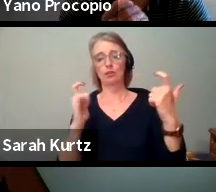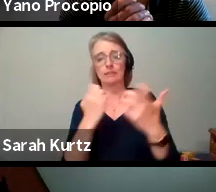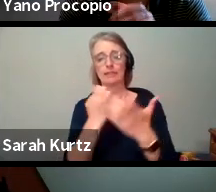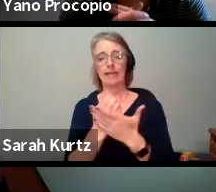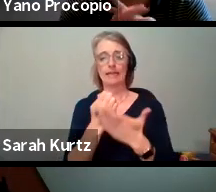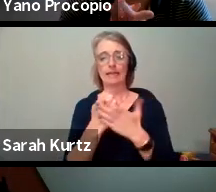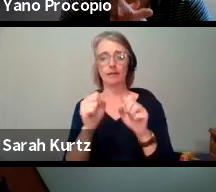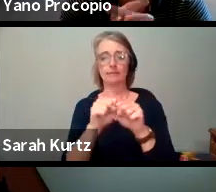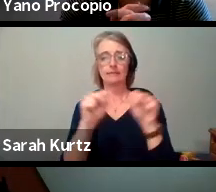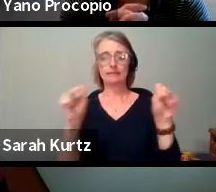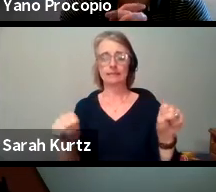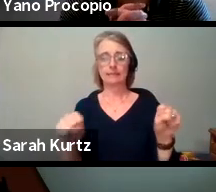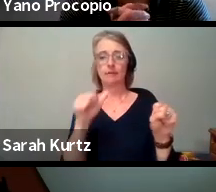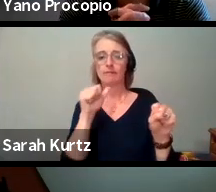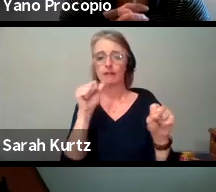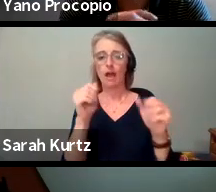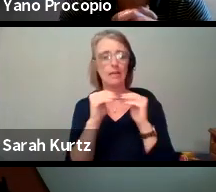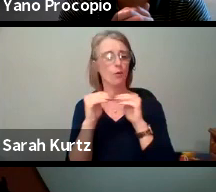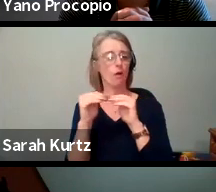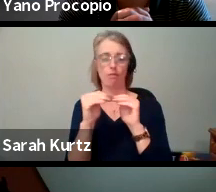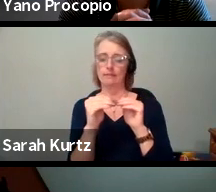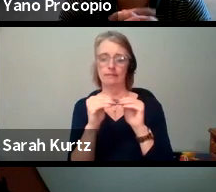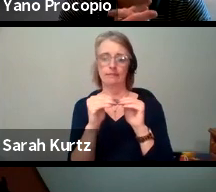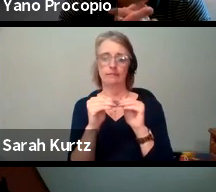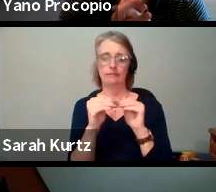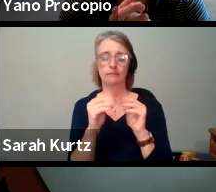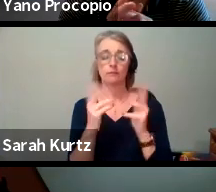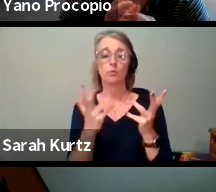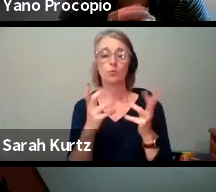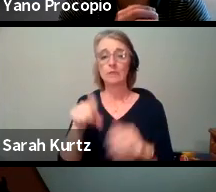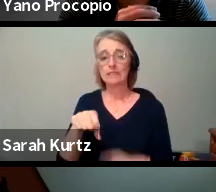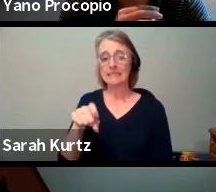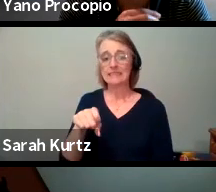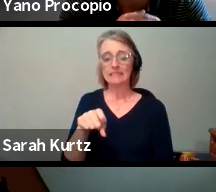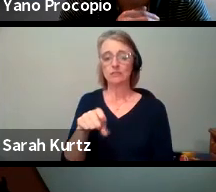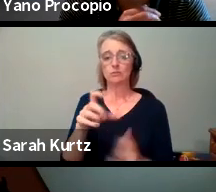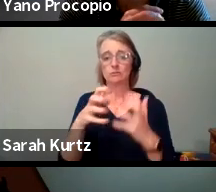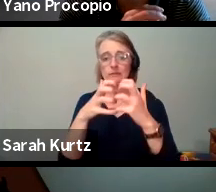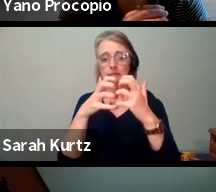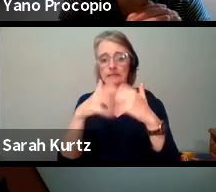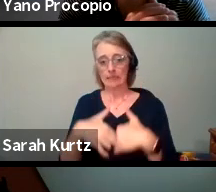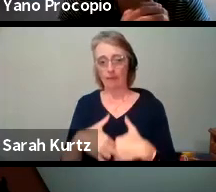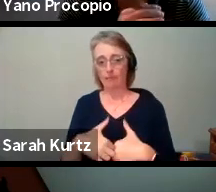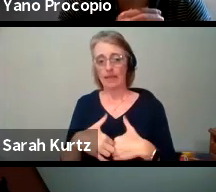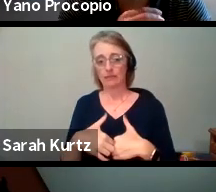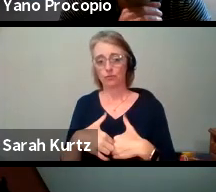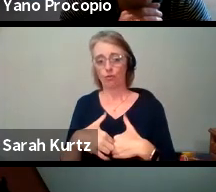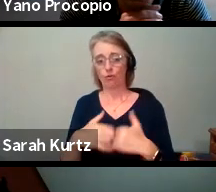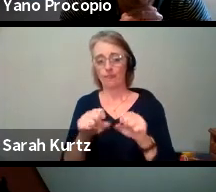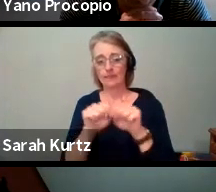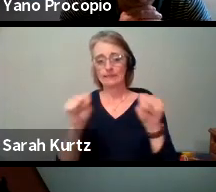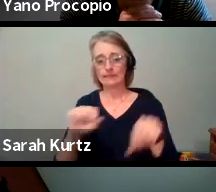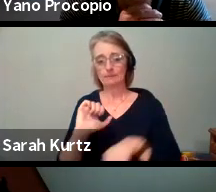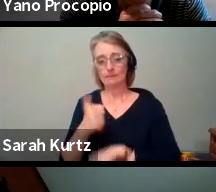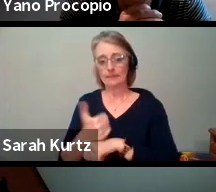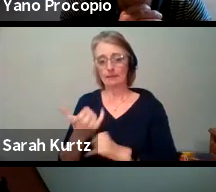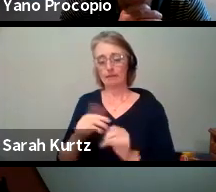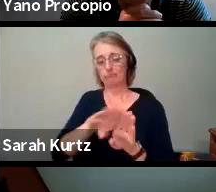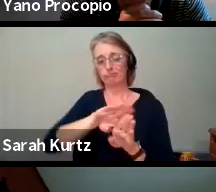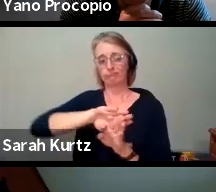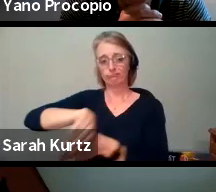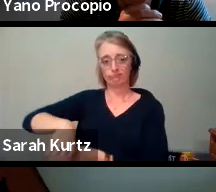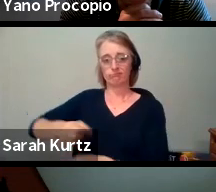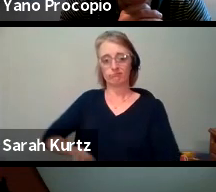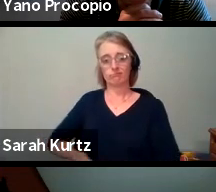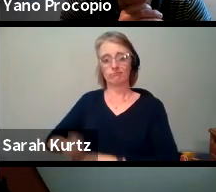economic system of inequality. And to do that, we need to dismantle the global economic system that depends on the